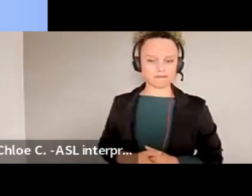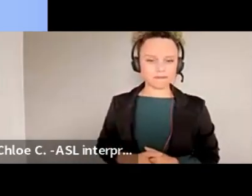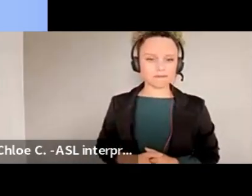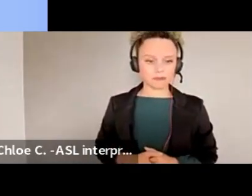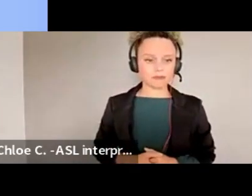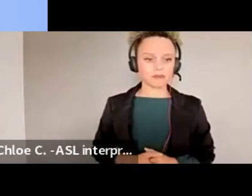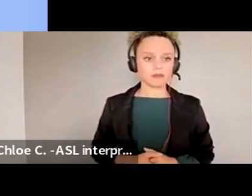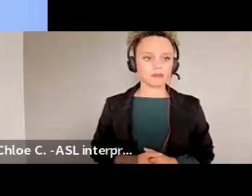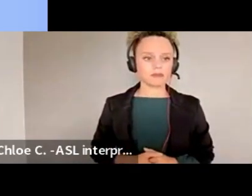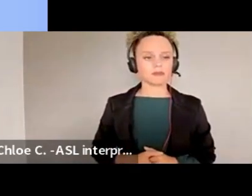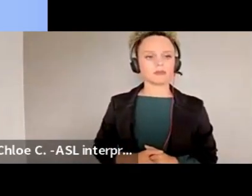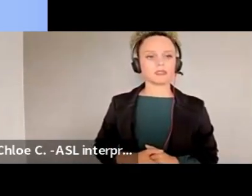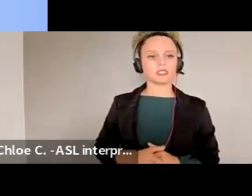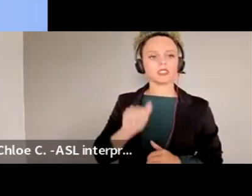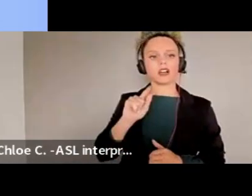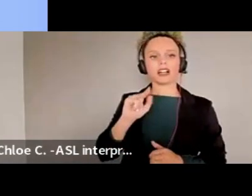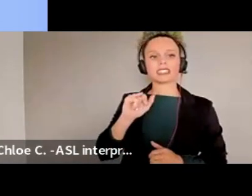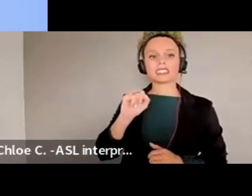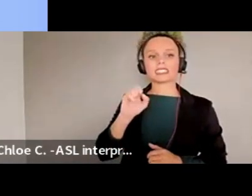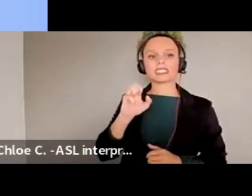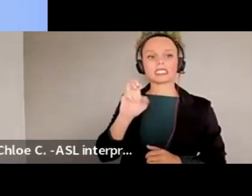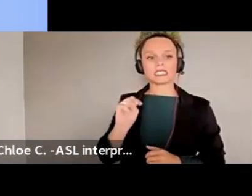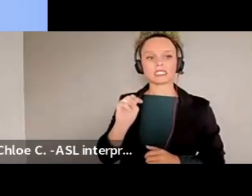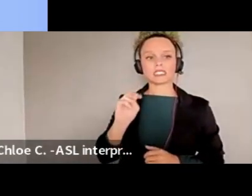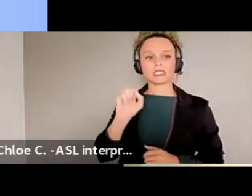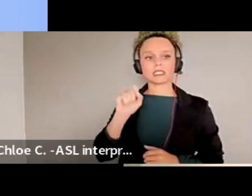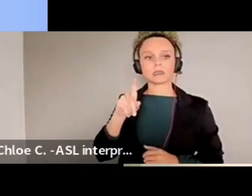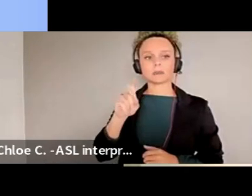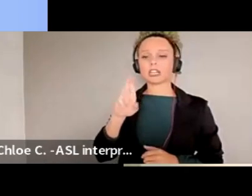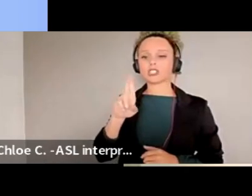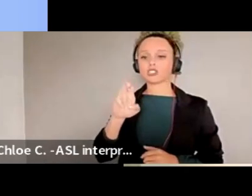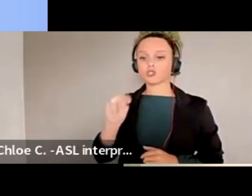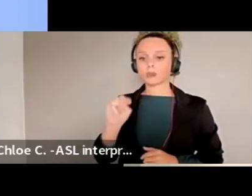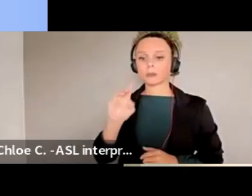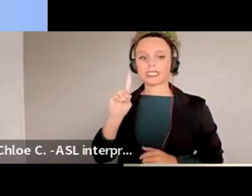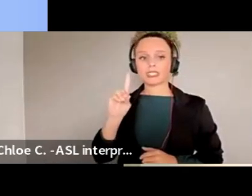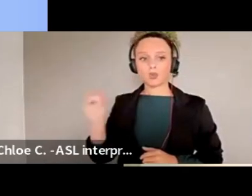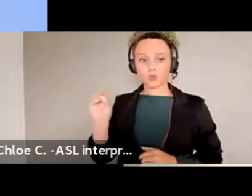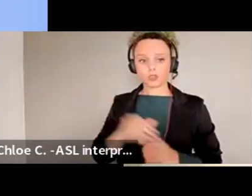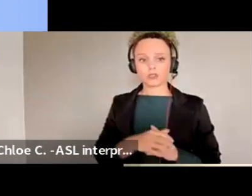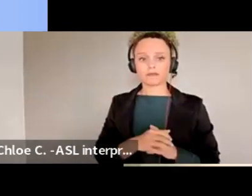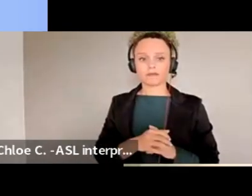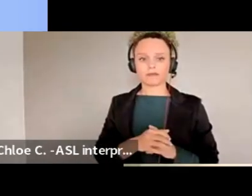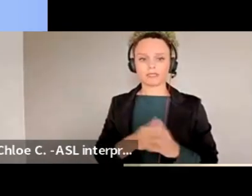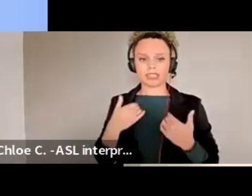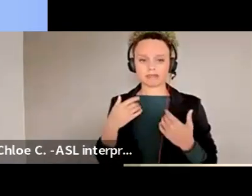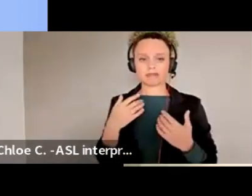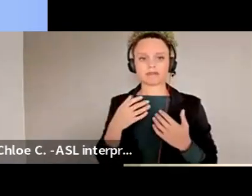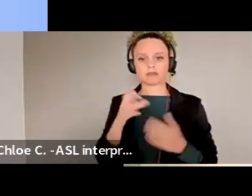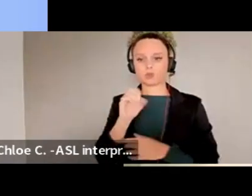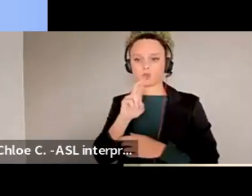towards autistic people and their eating habits, please go ahead and put it in the chat. So autism spectrum